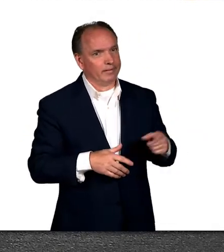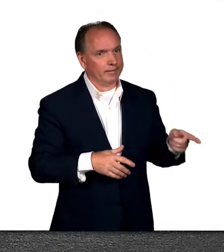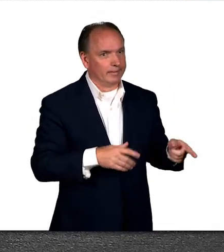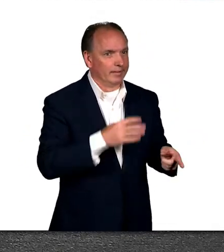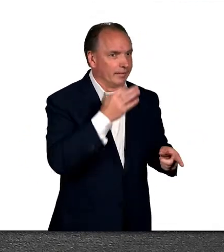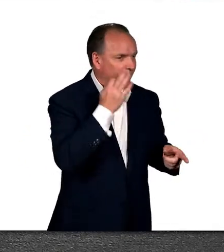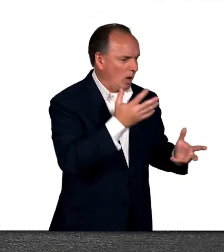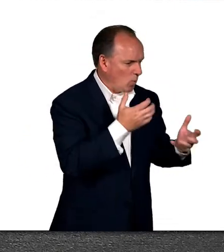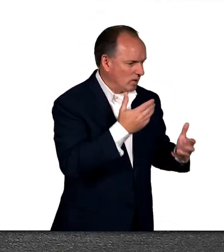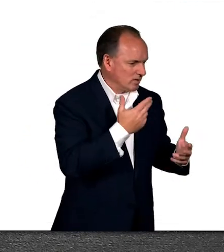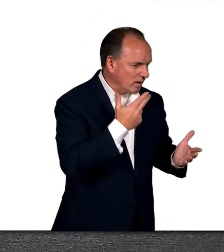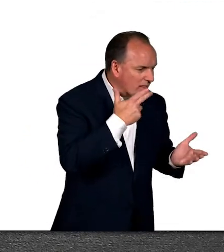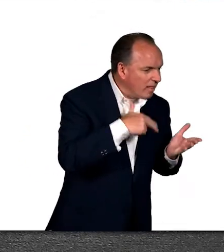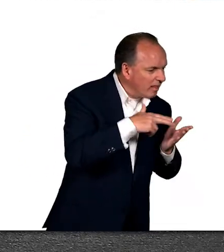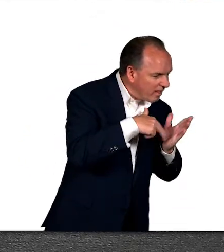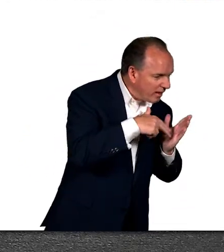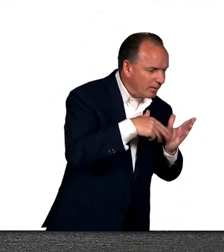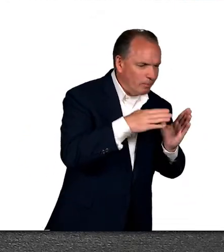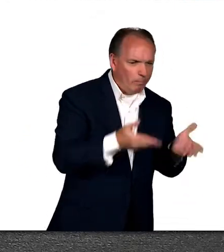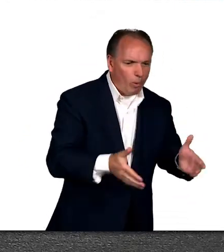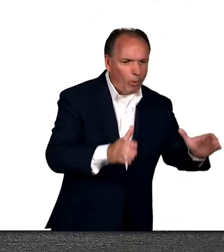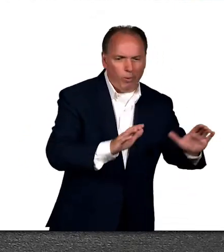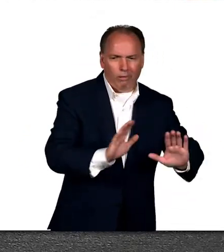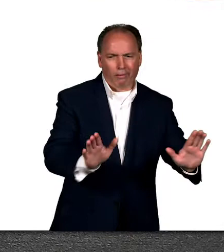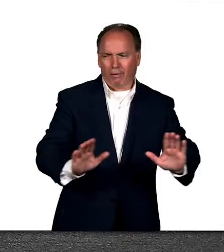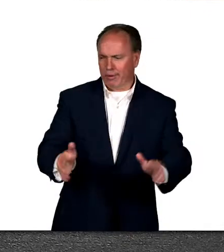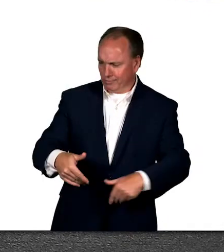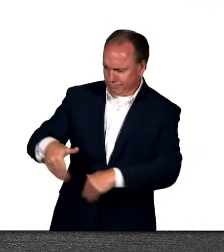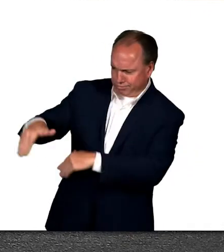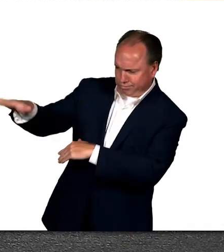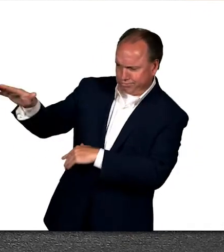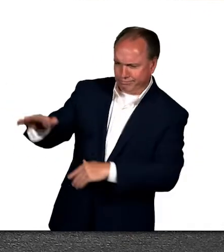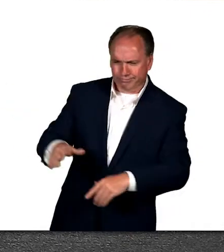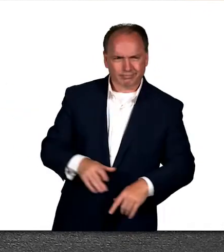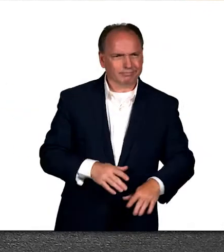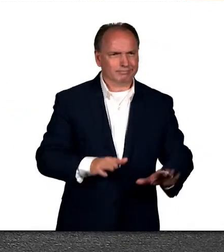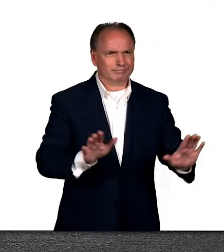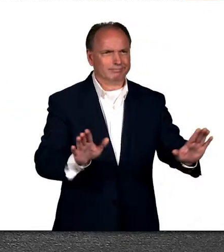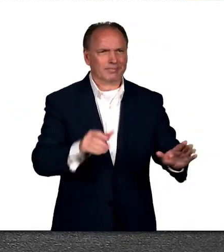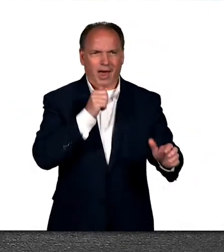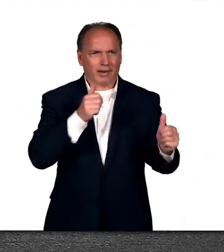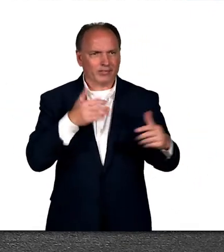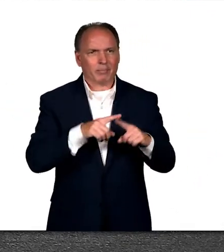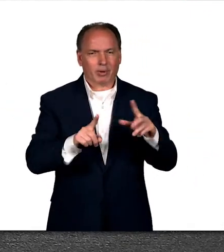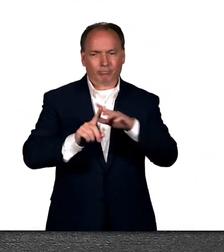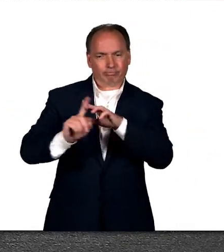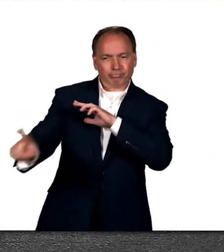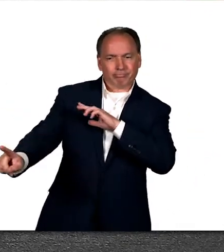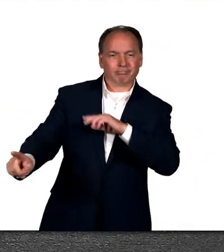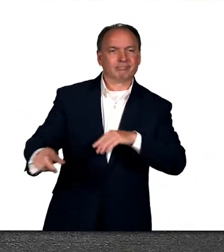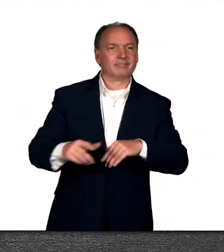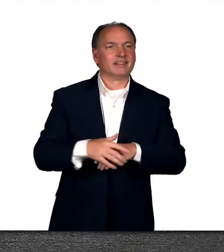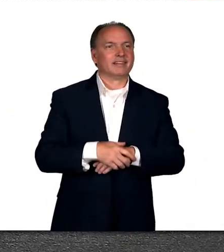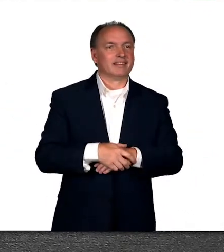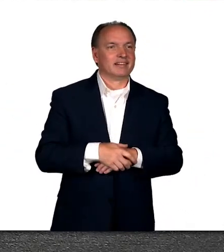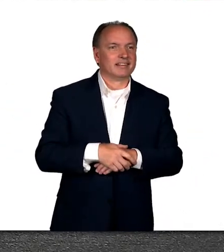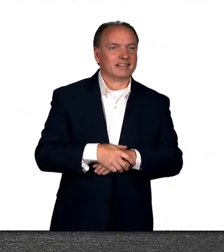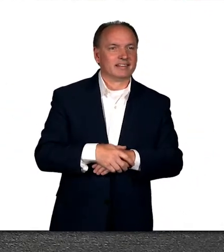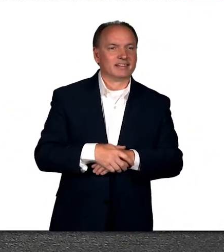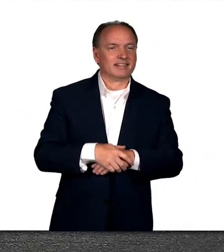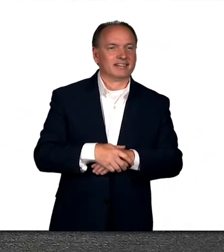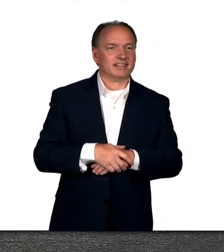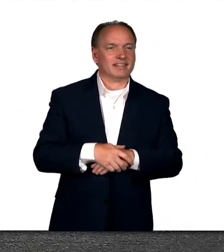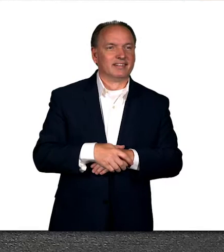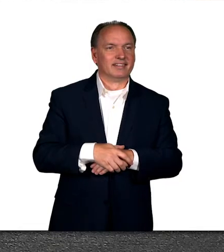bowl. Scat, cries Mrs. Brown. Mittens is not really afraid, but he runs out the door.